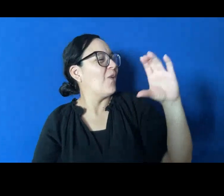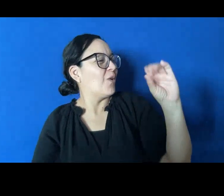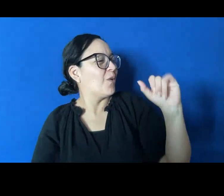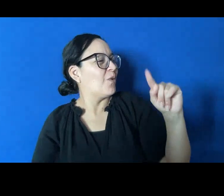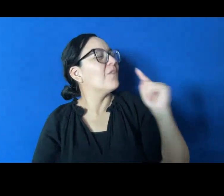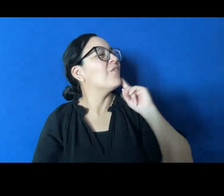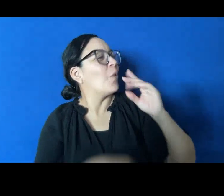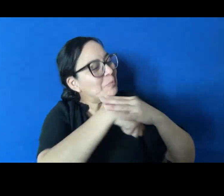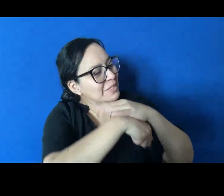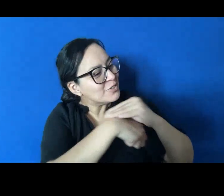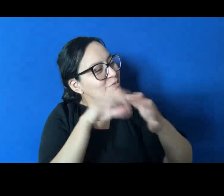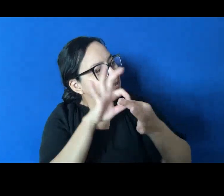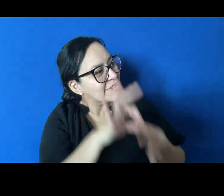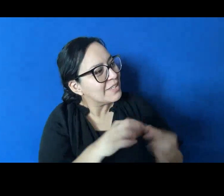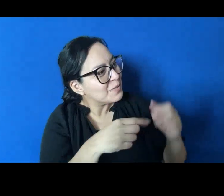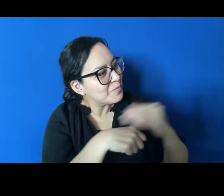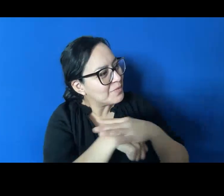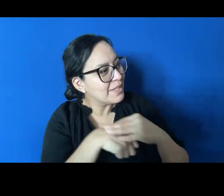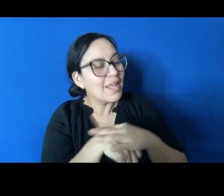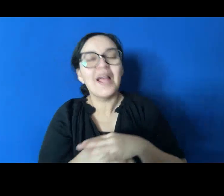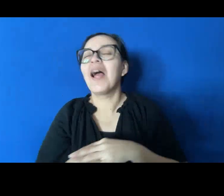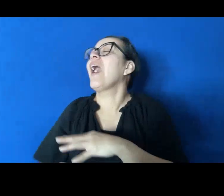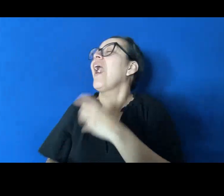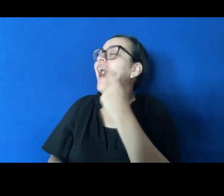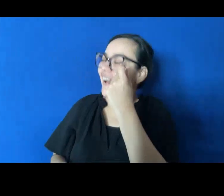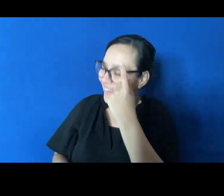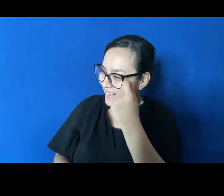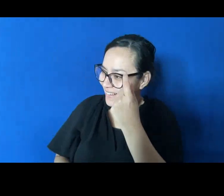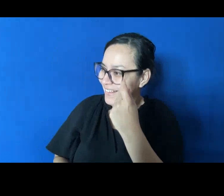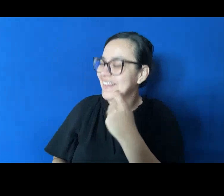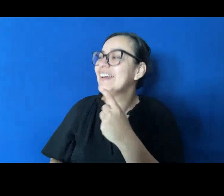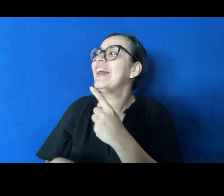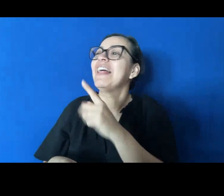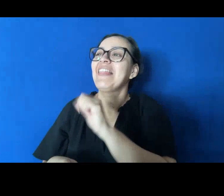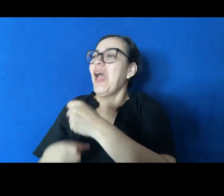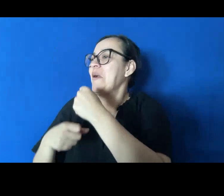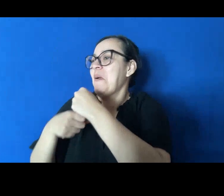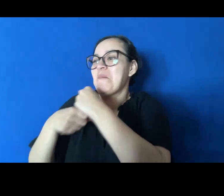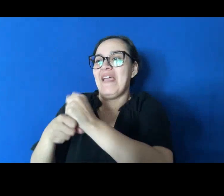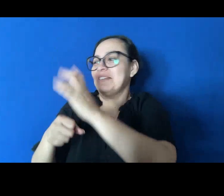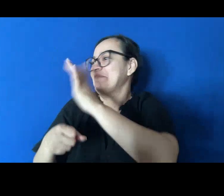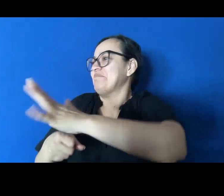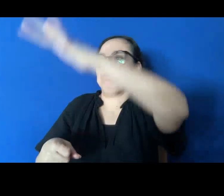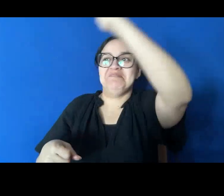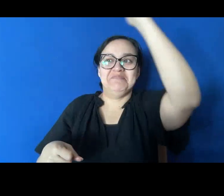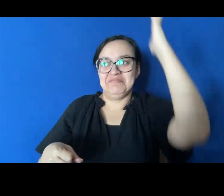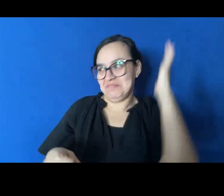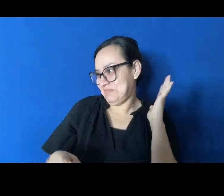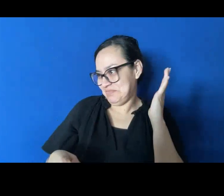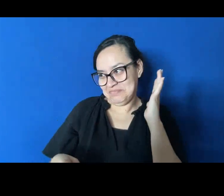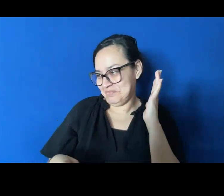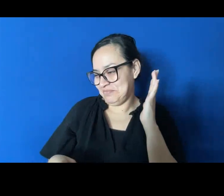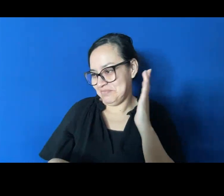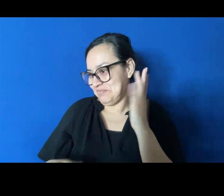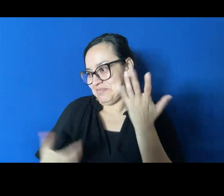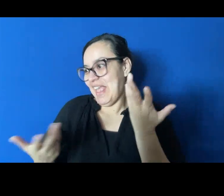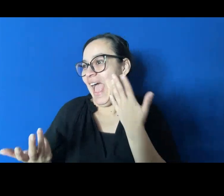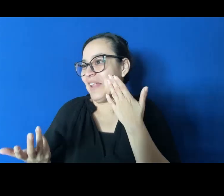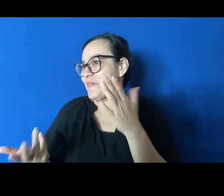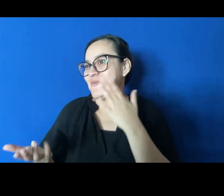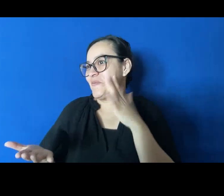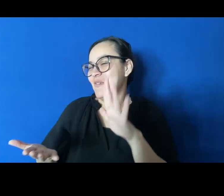regions, were done many years ago, taking account temperature and rainfall. The beach products,